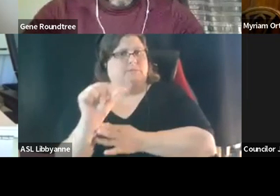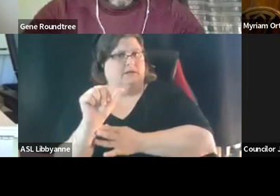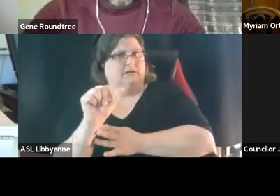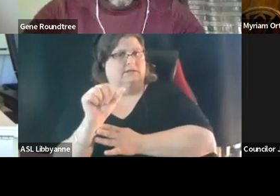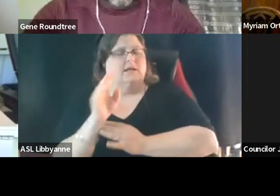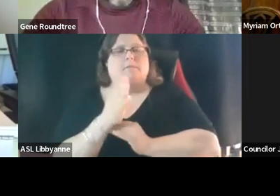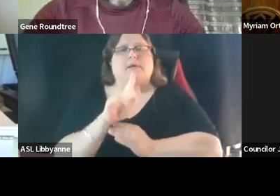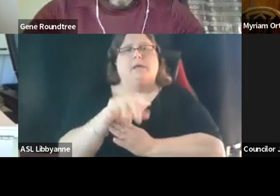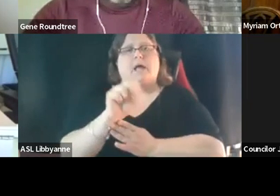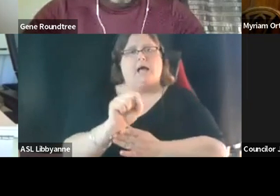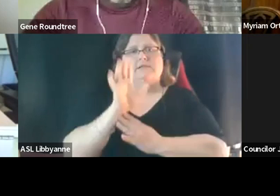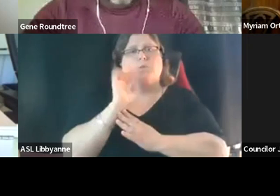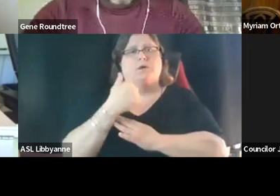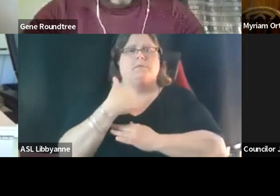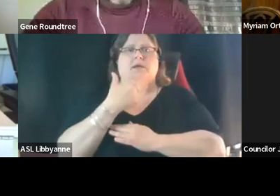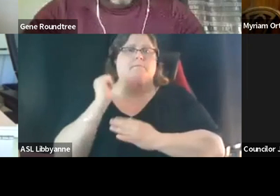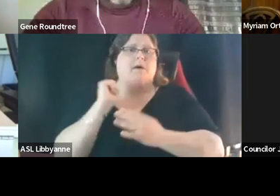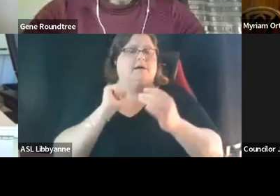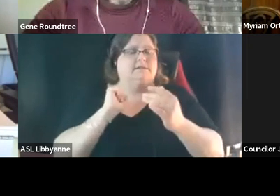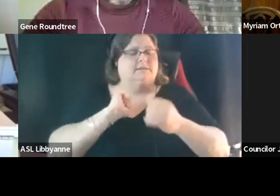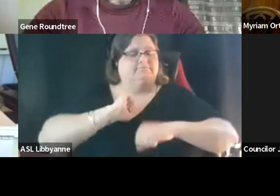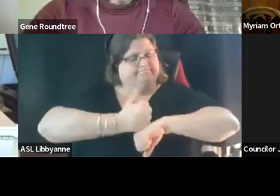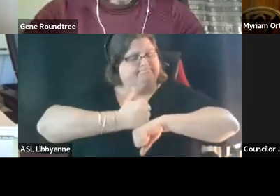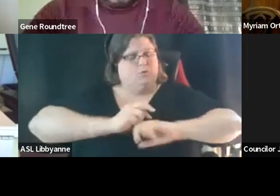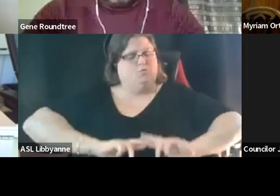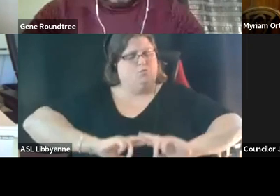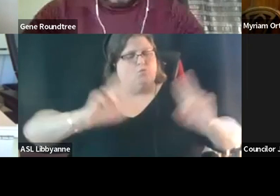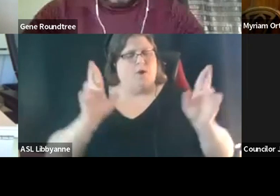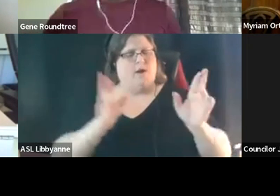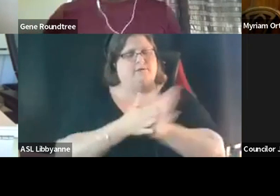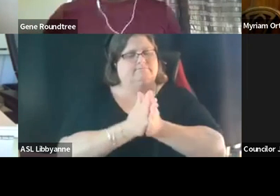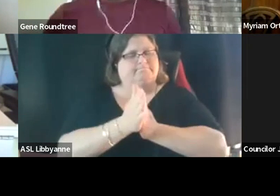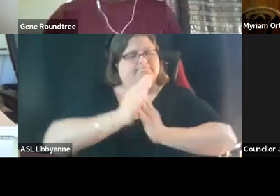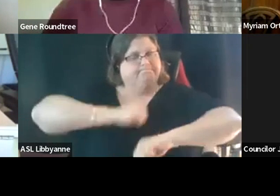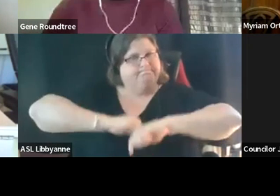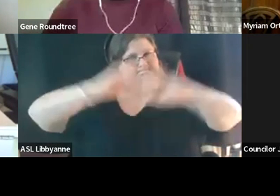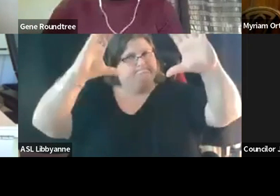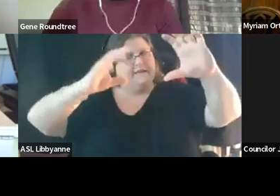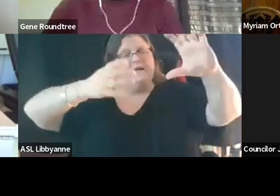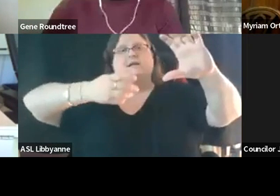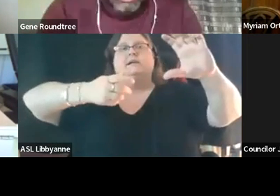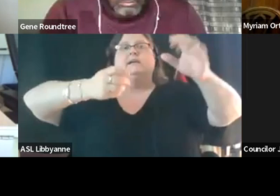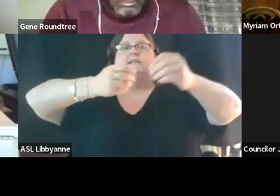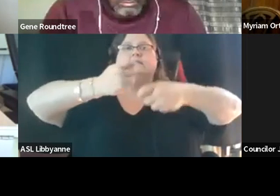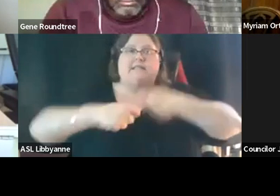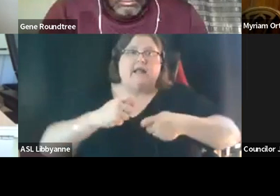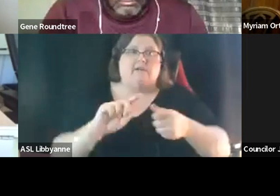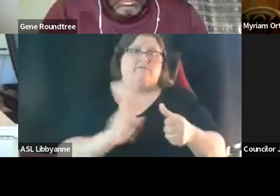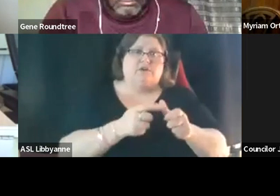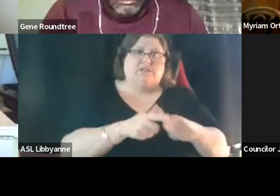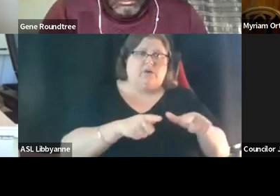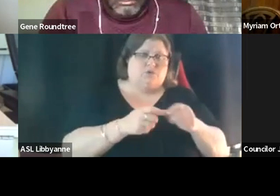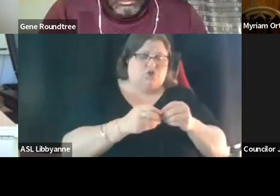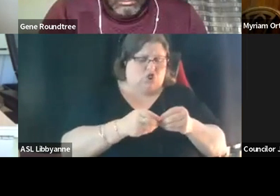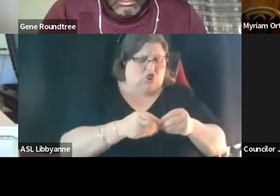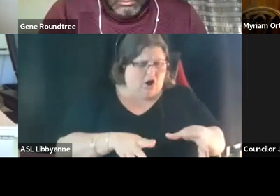positioned to fulfill its mission. And rather than lose their first language like I did, our students